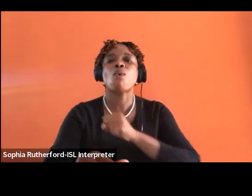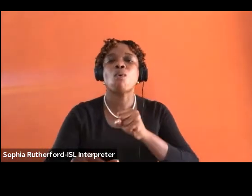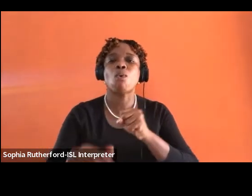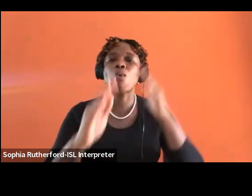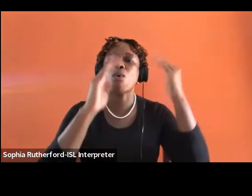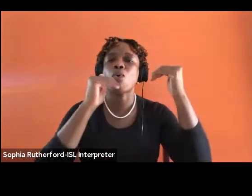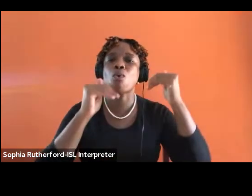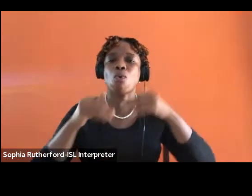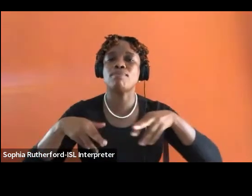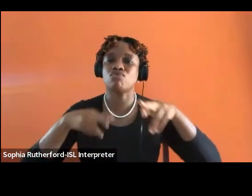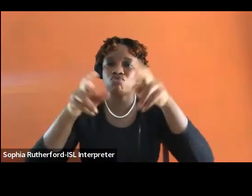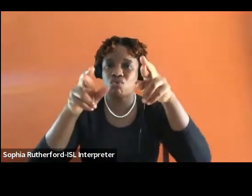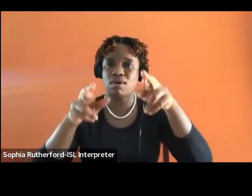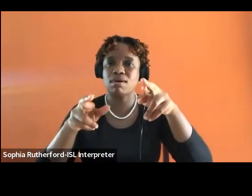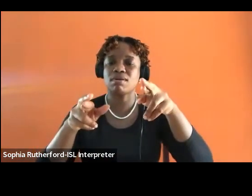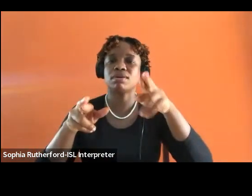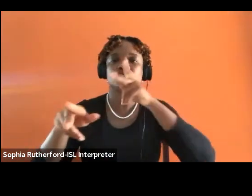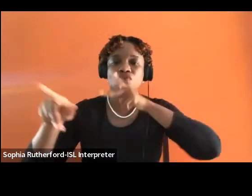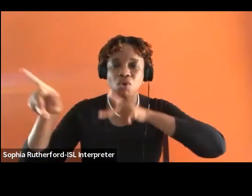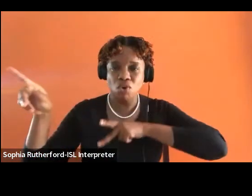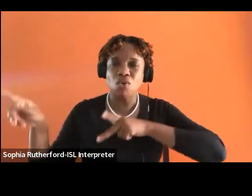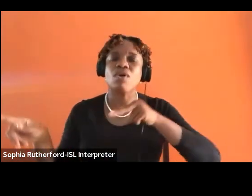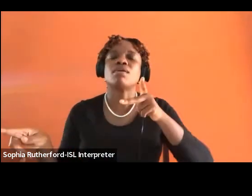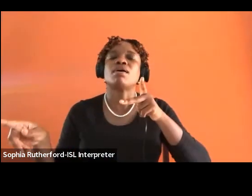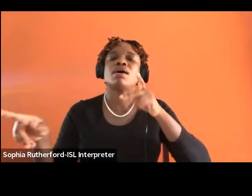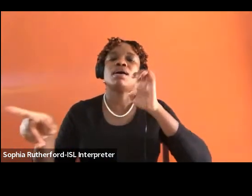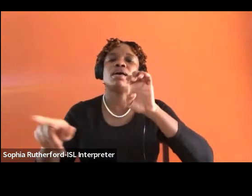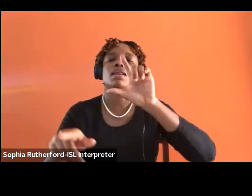Medical? Yes.